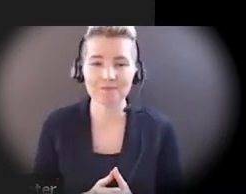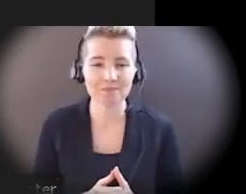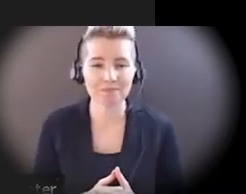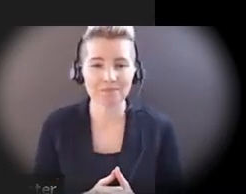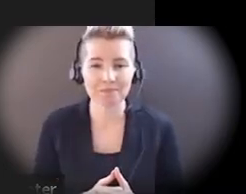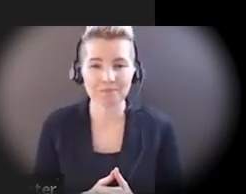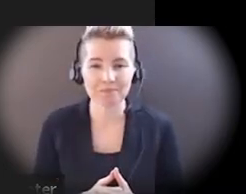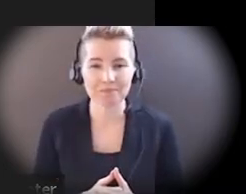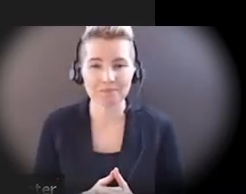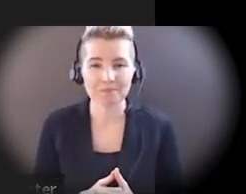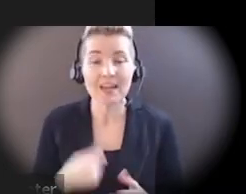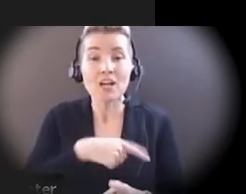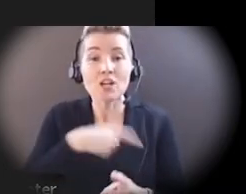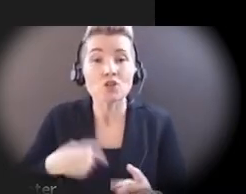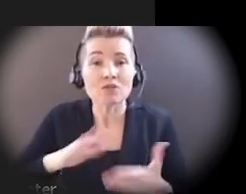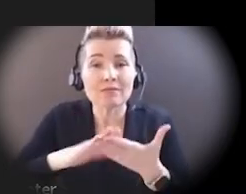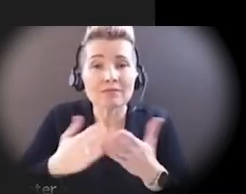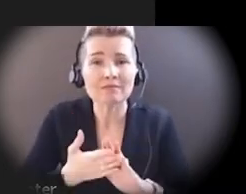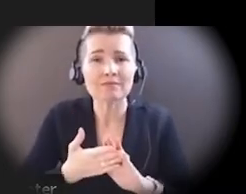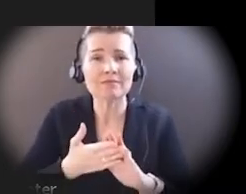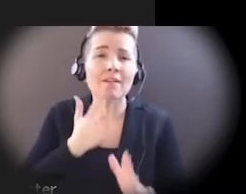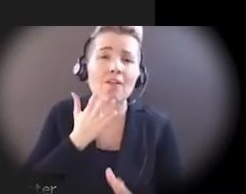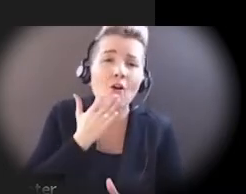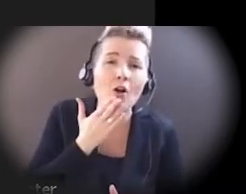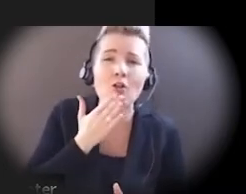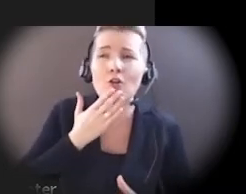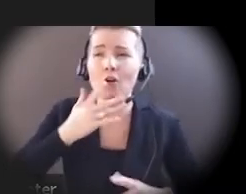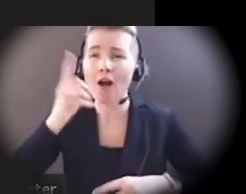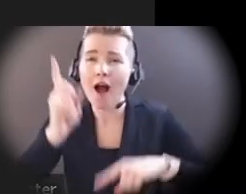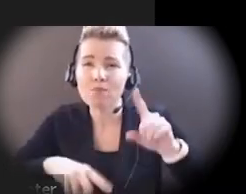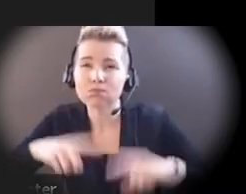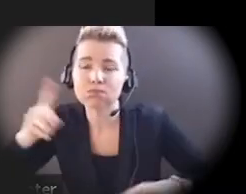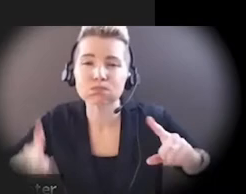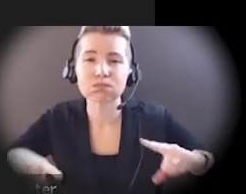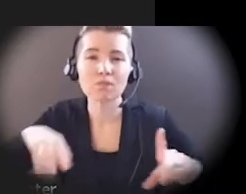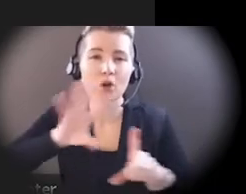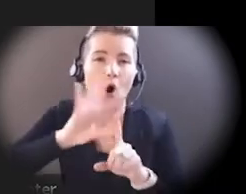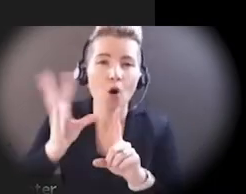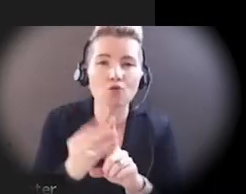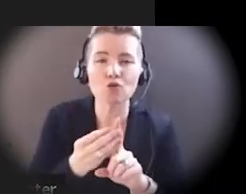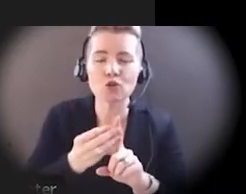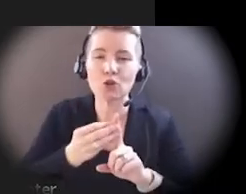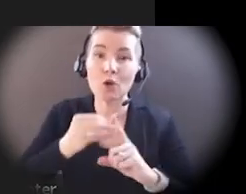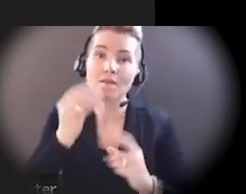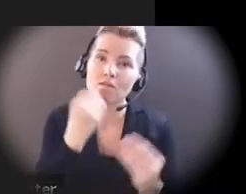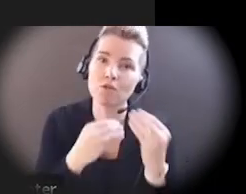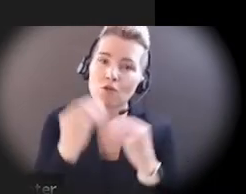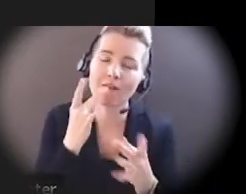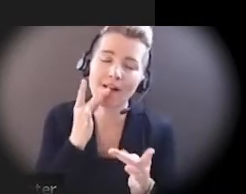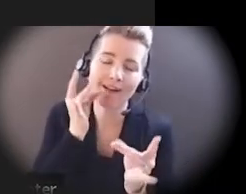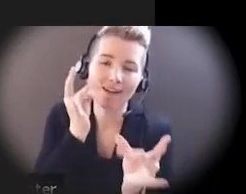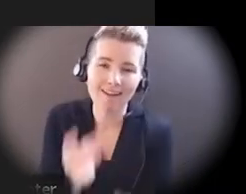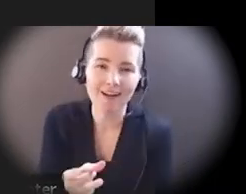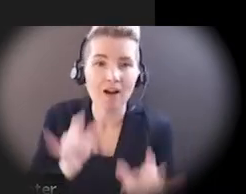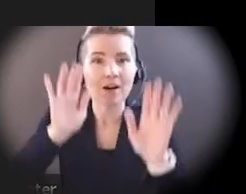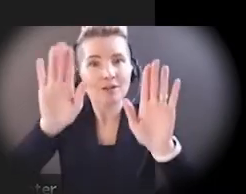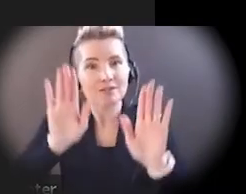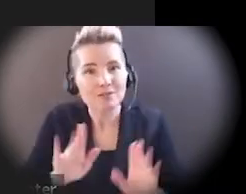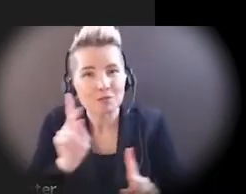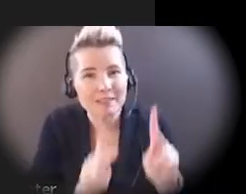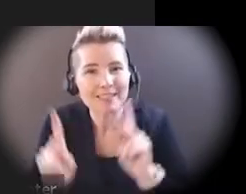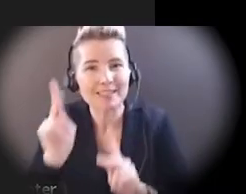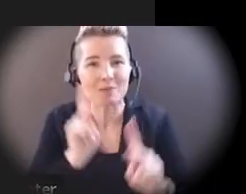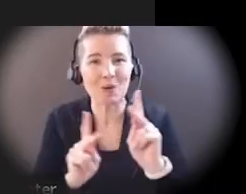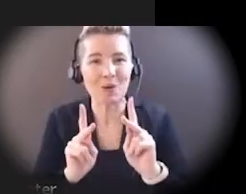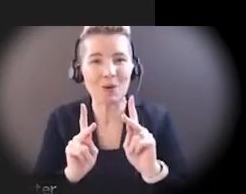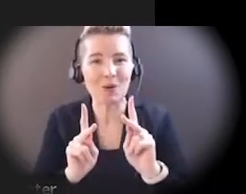Chinatown, its color, culture, fabulous food, wonderful people. Maybe there is a little bit of